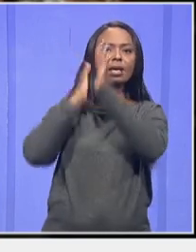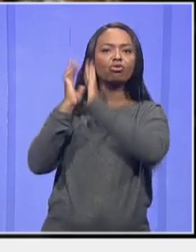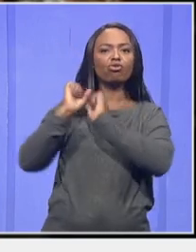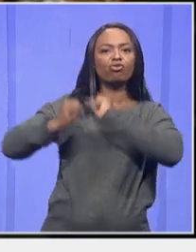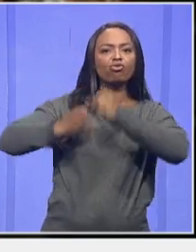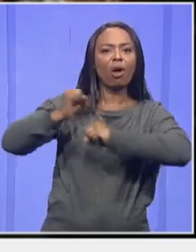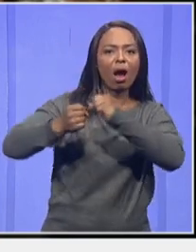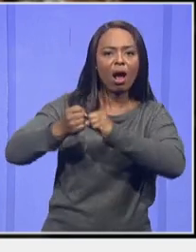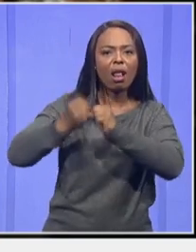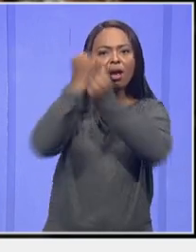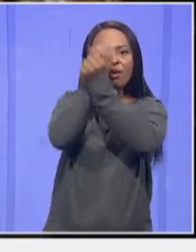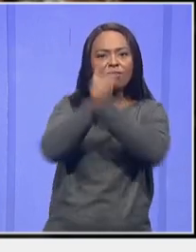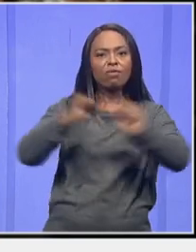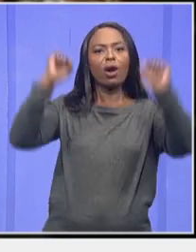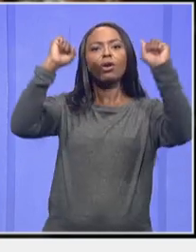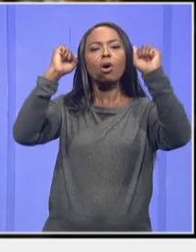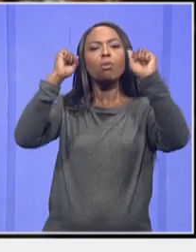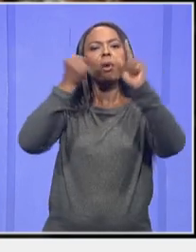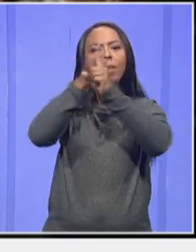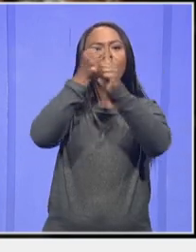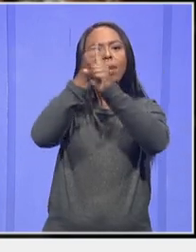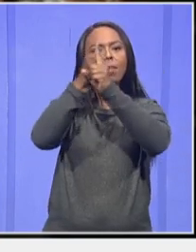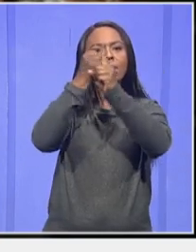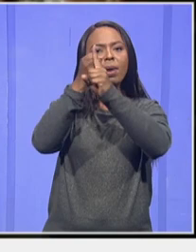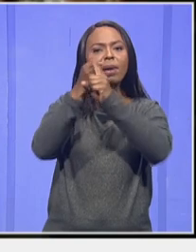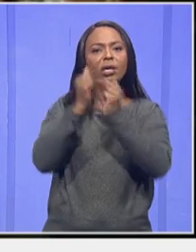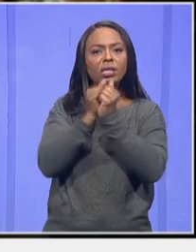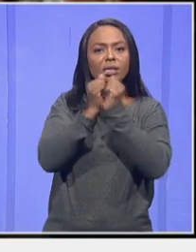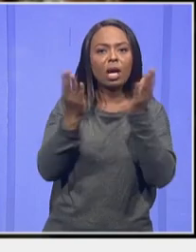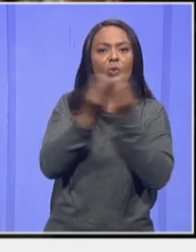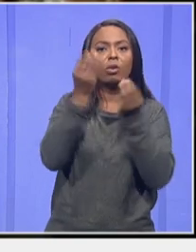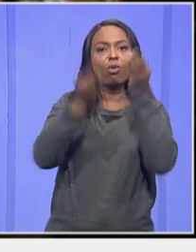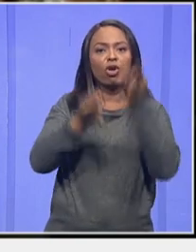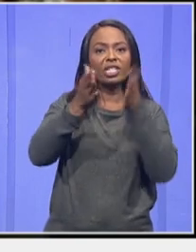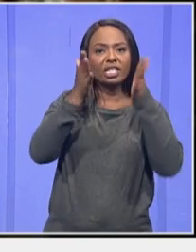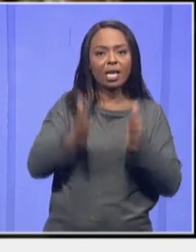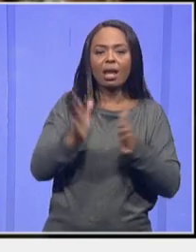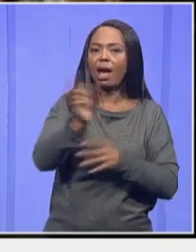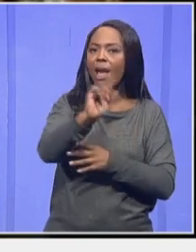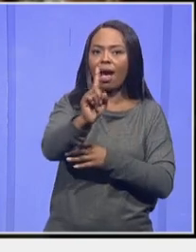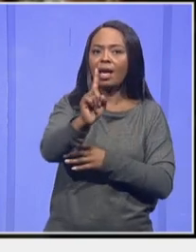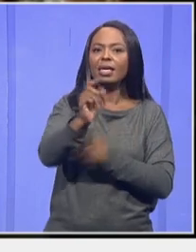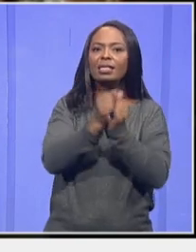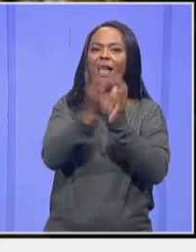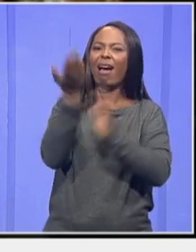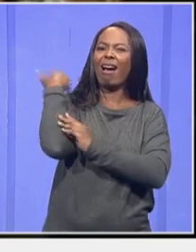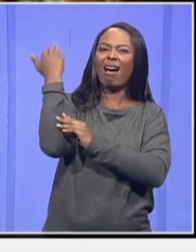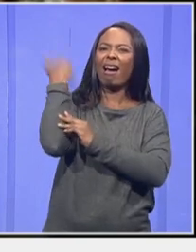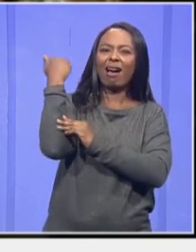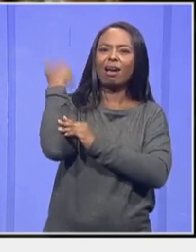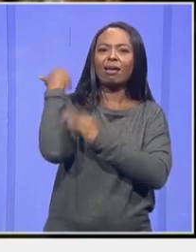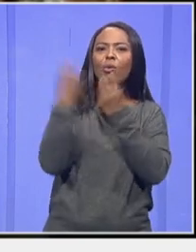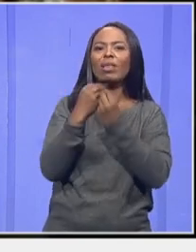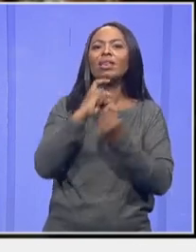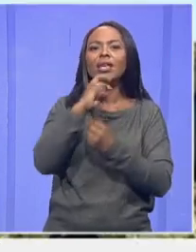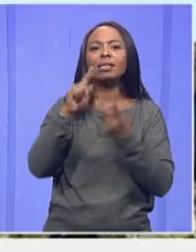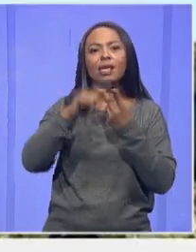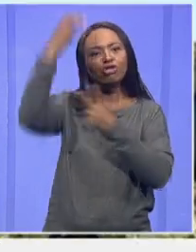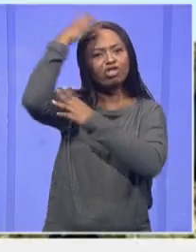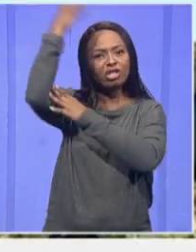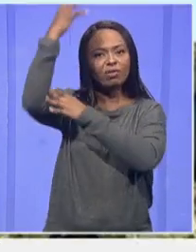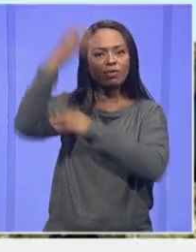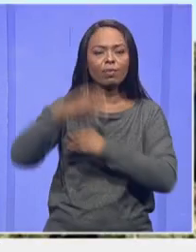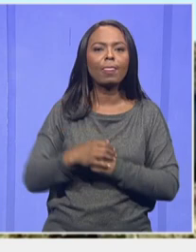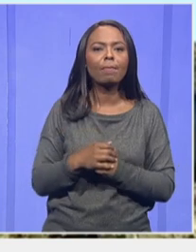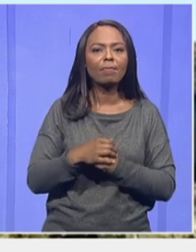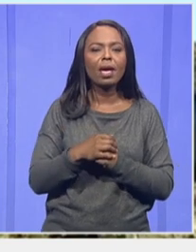the freedom or liberation did not start with the politicians, but it started long time ago with the kings and the chiefs.